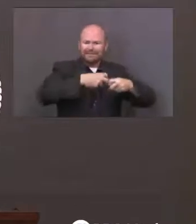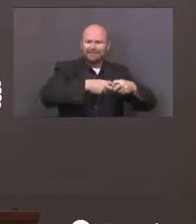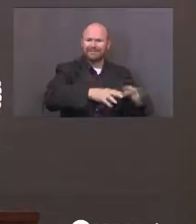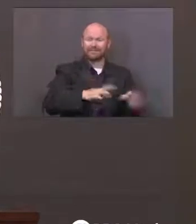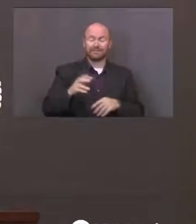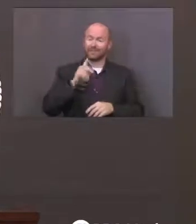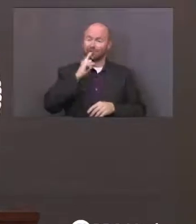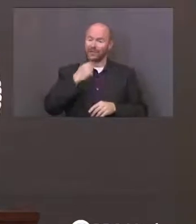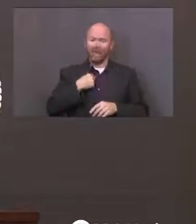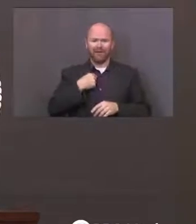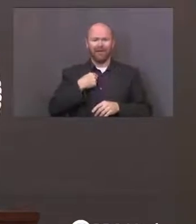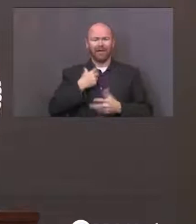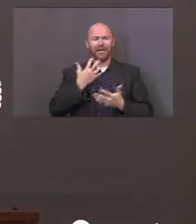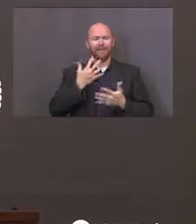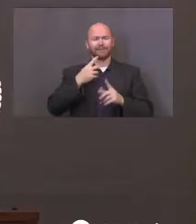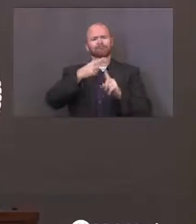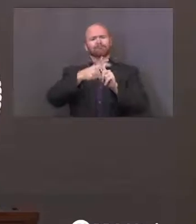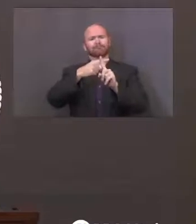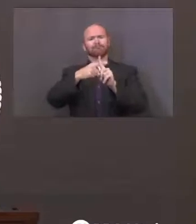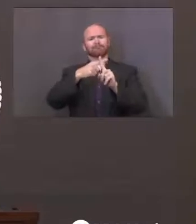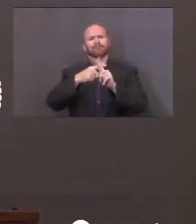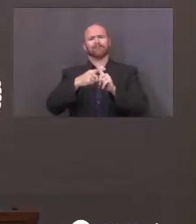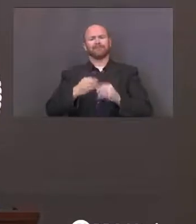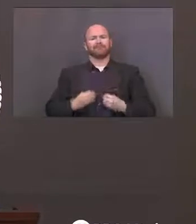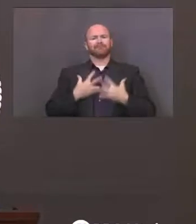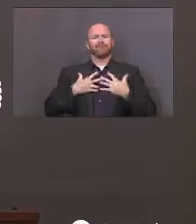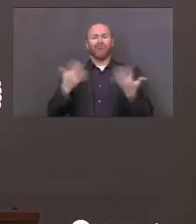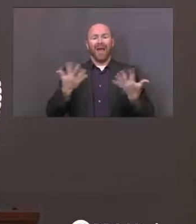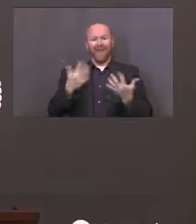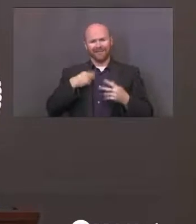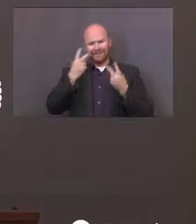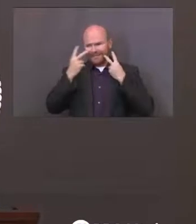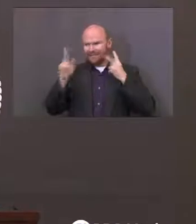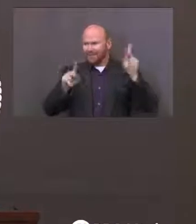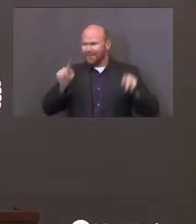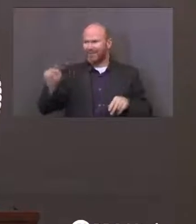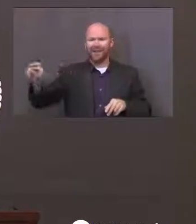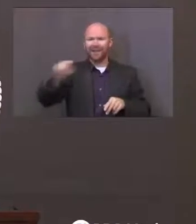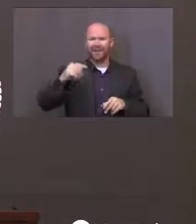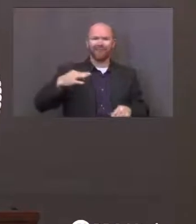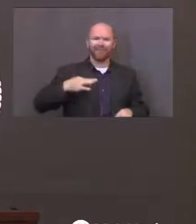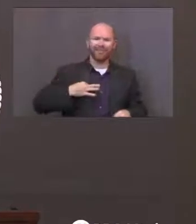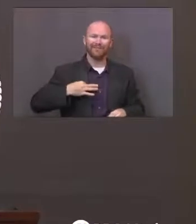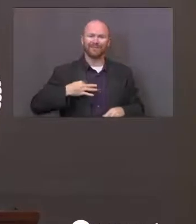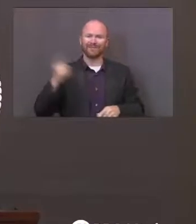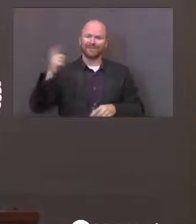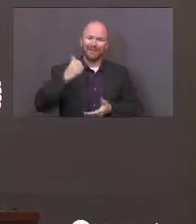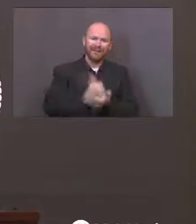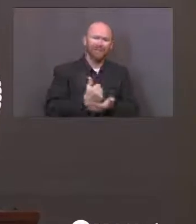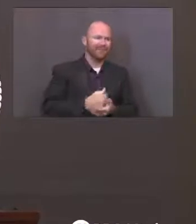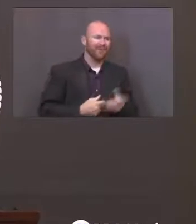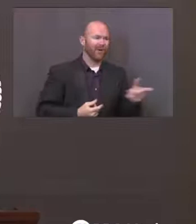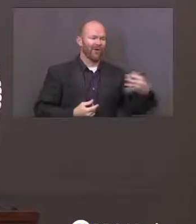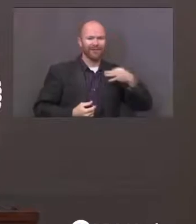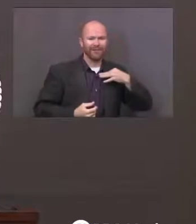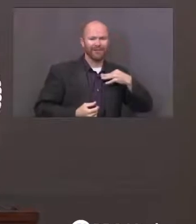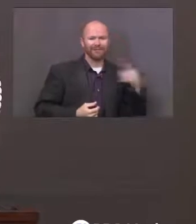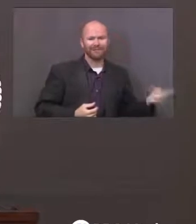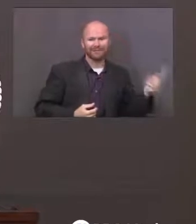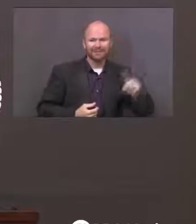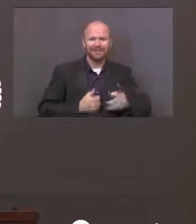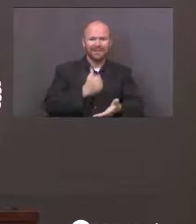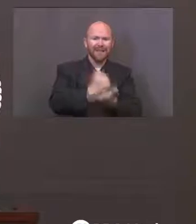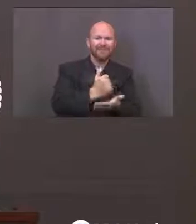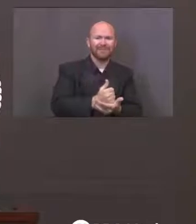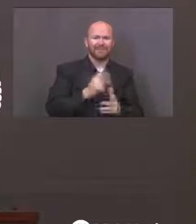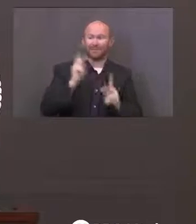volunteerism, which is a hallmark of Utah and our culture, to people getting out looks like a little anthill out there with